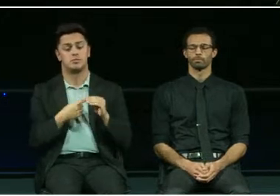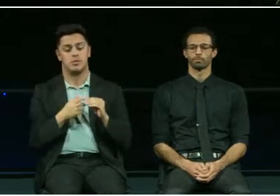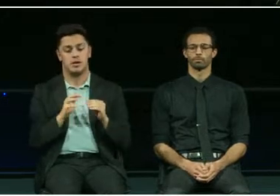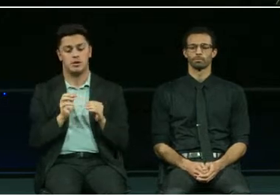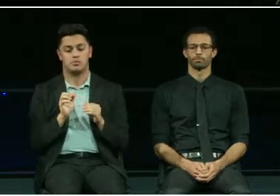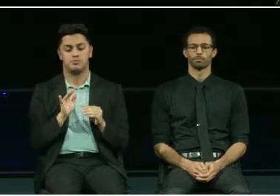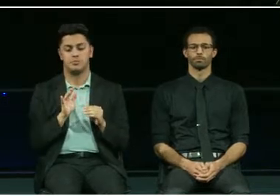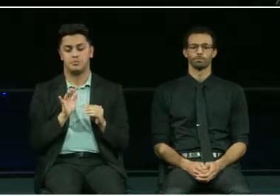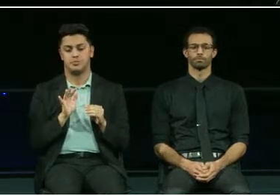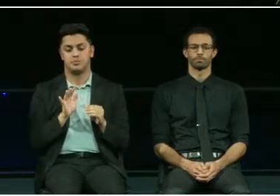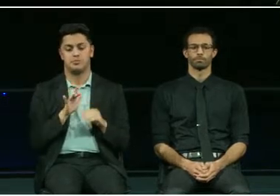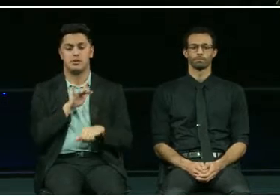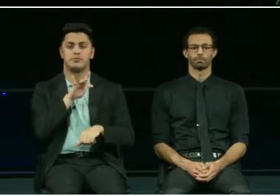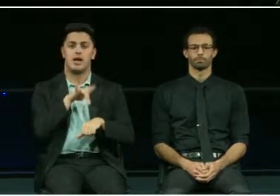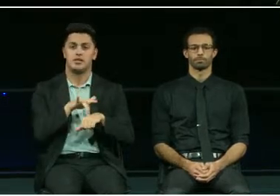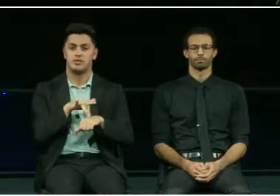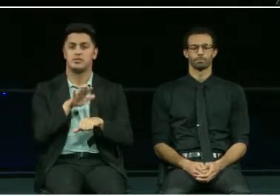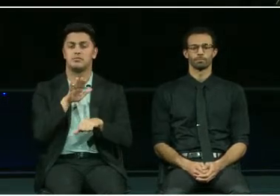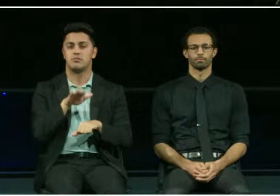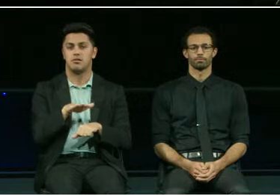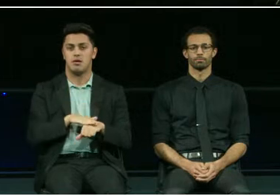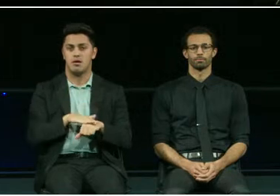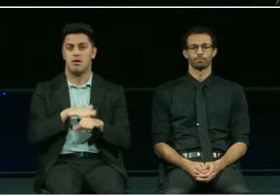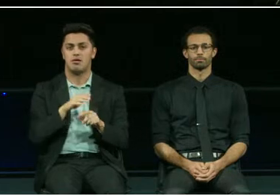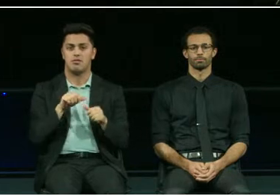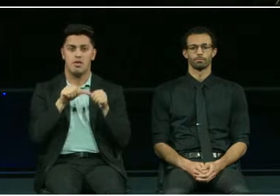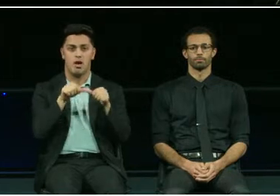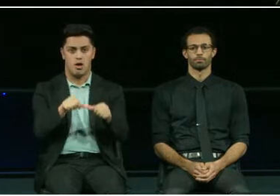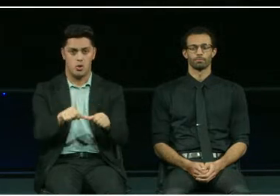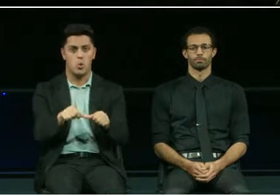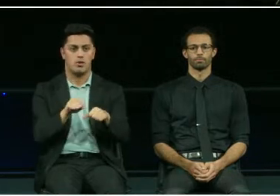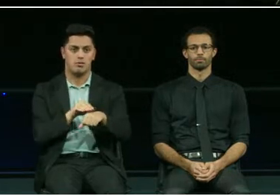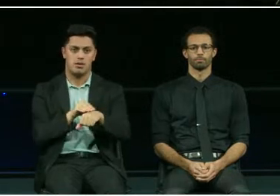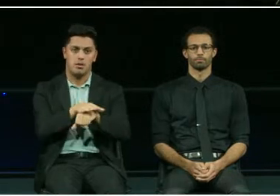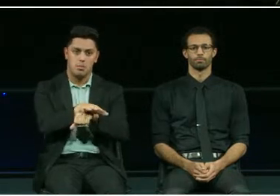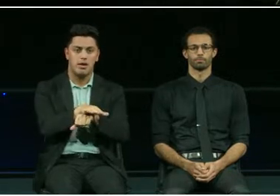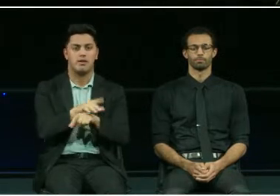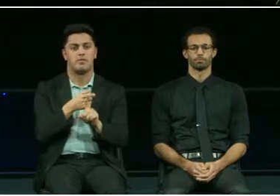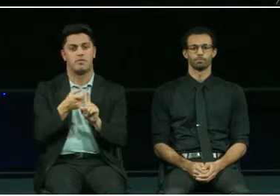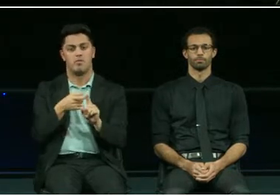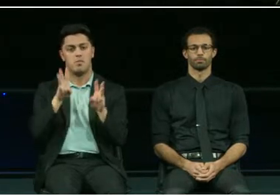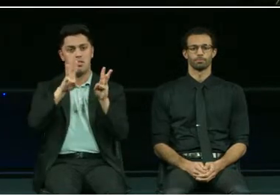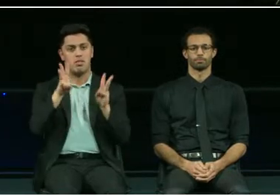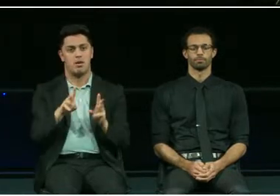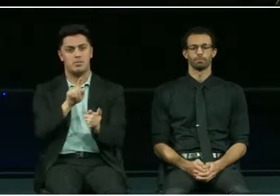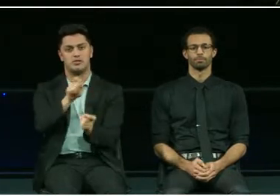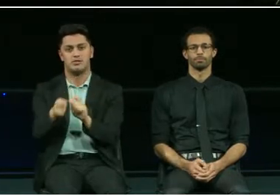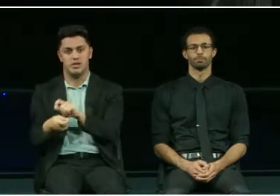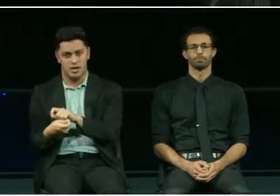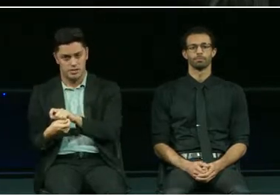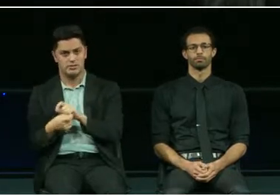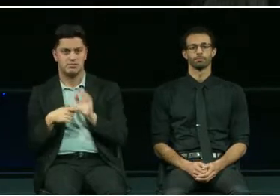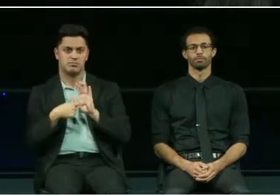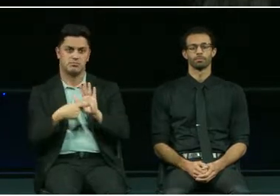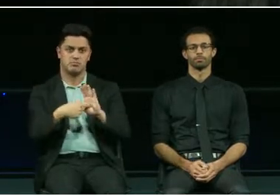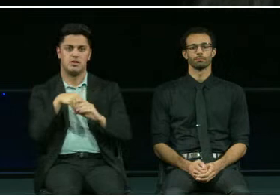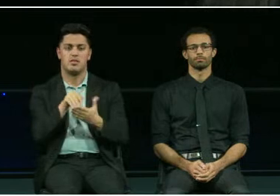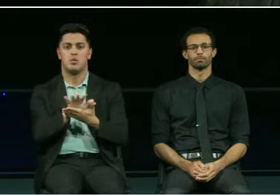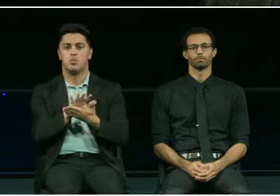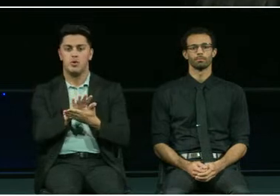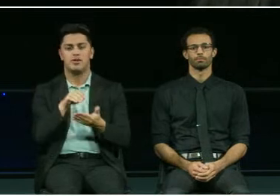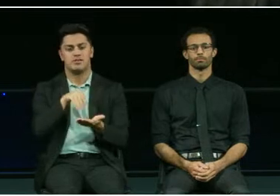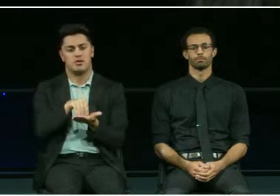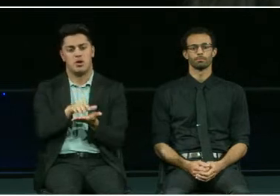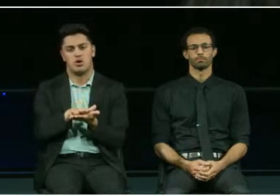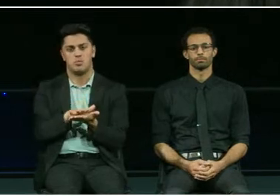or, you know, touches upon the ongoing impact of climate change, and it's illustrated in this movie. And